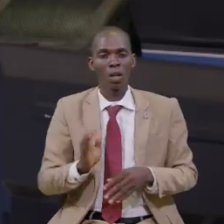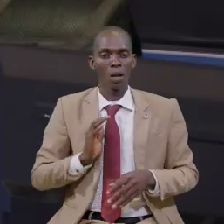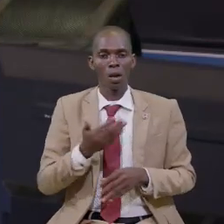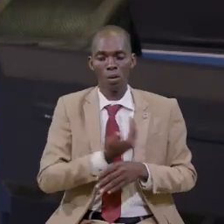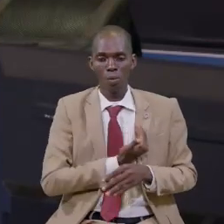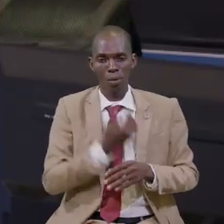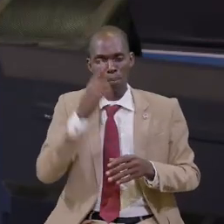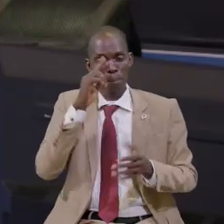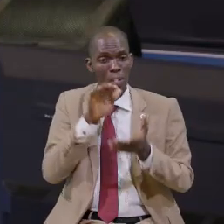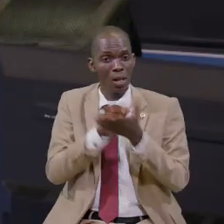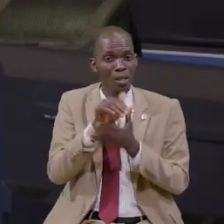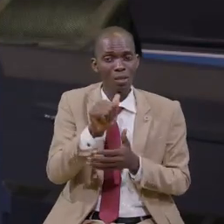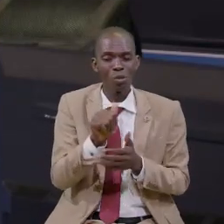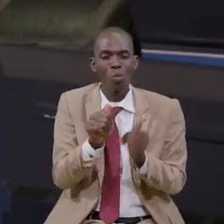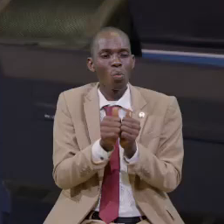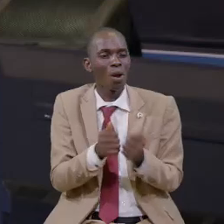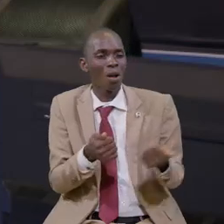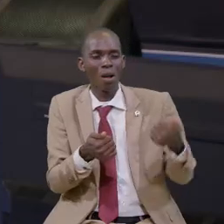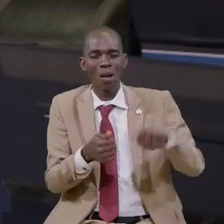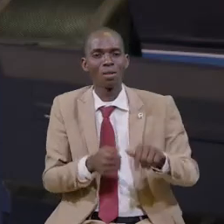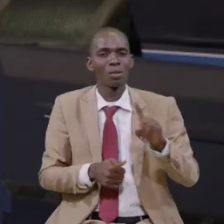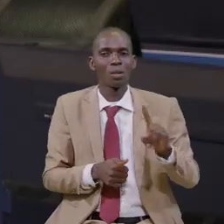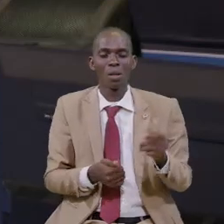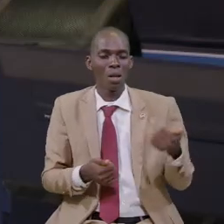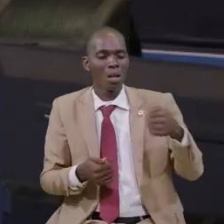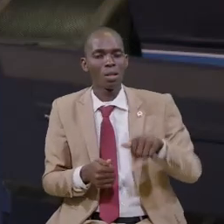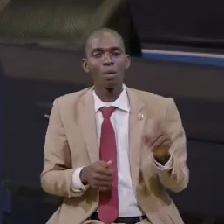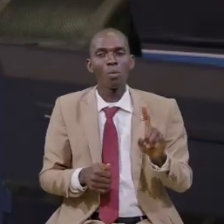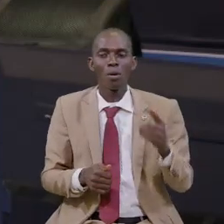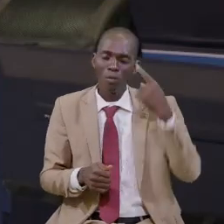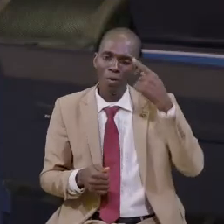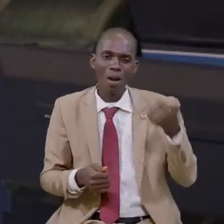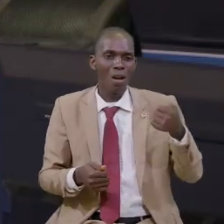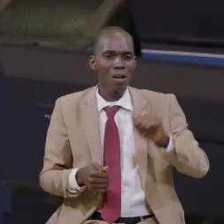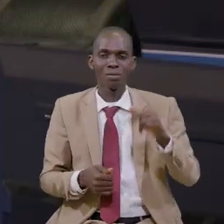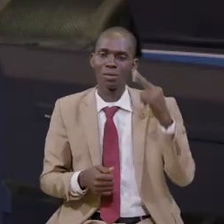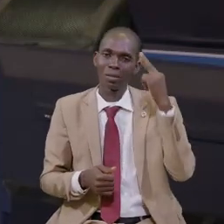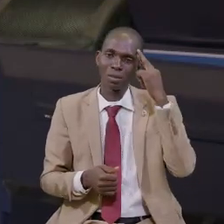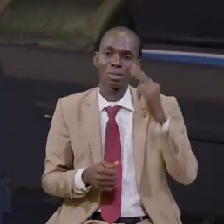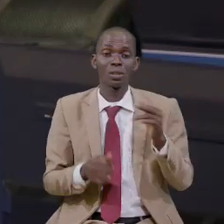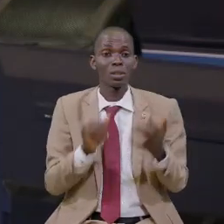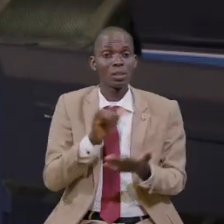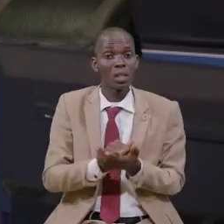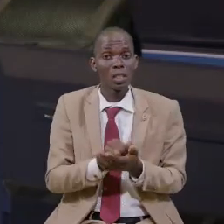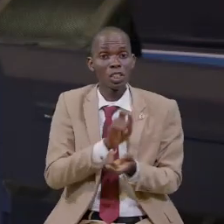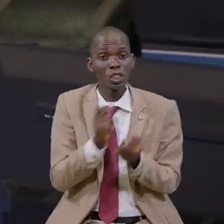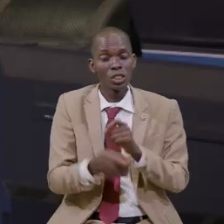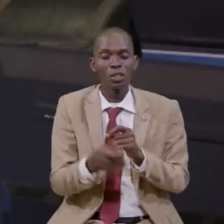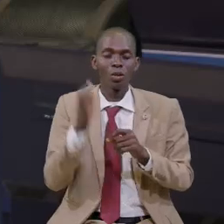with anyone, anywhere, for any reason, that change will take